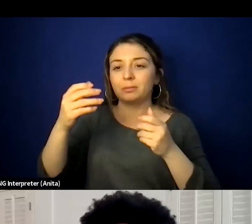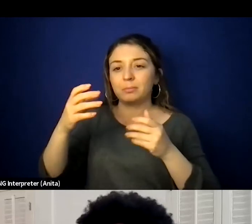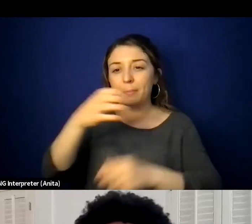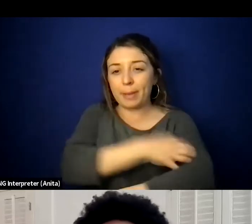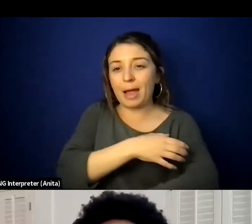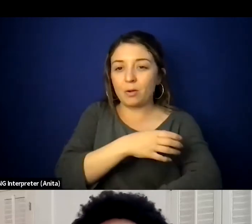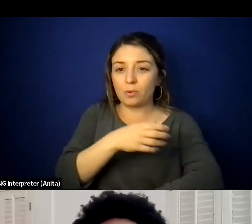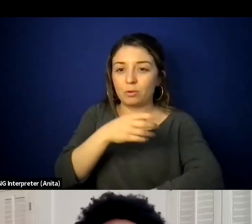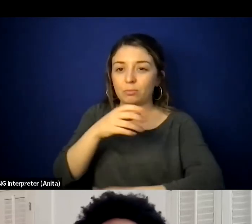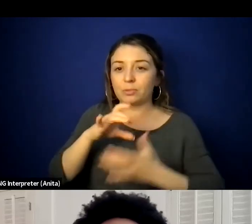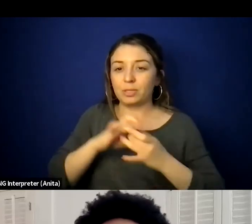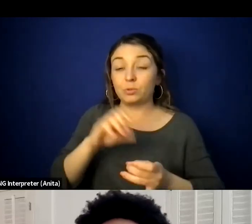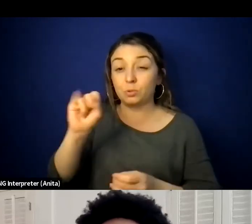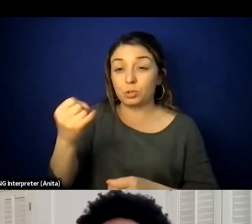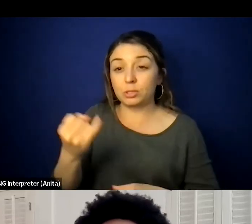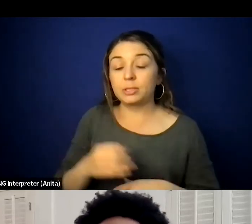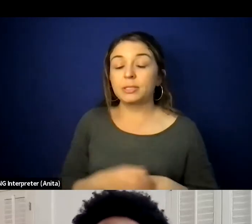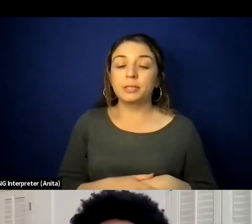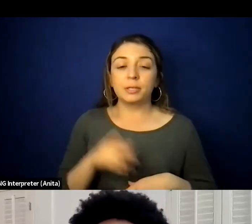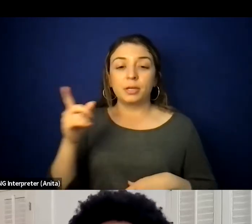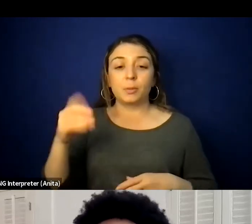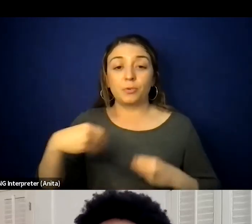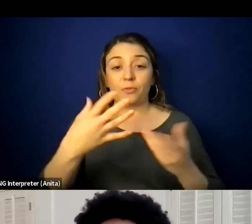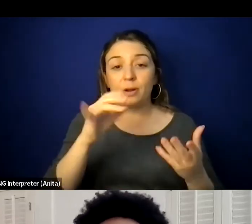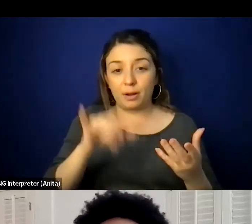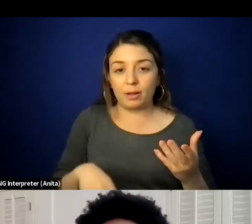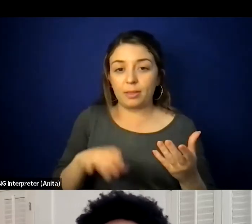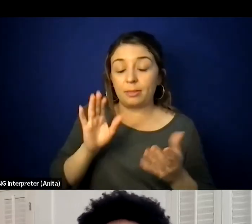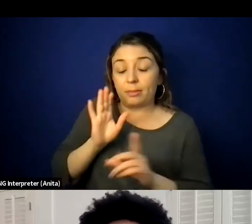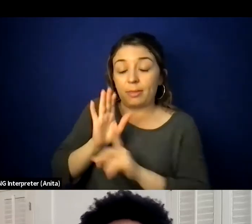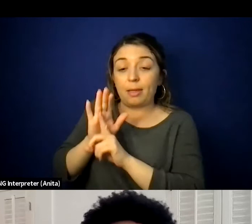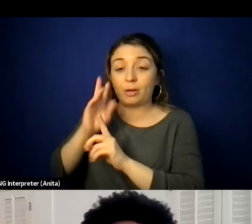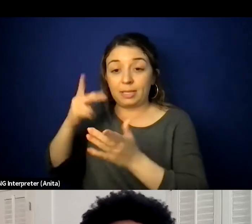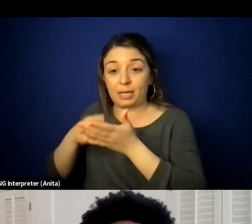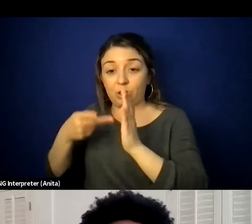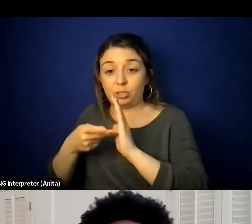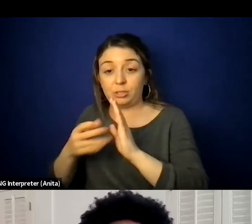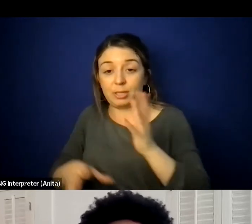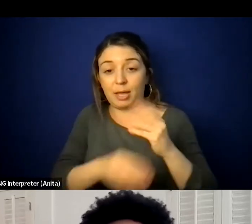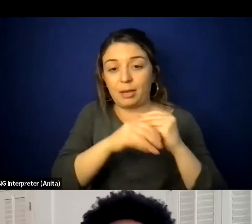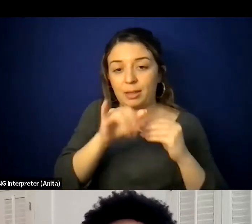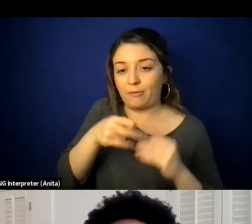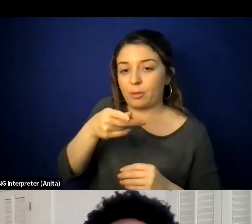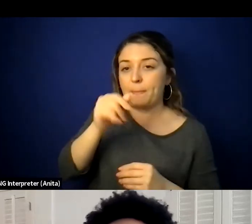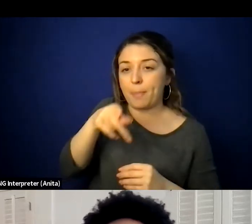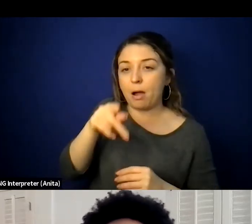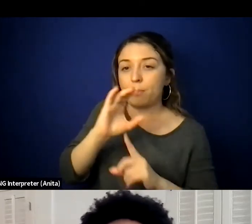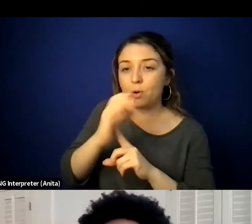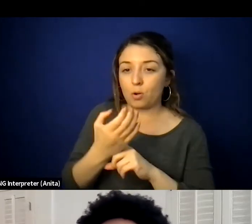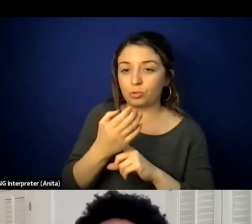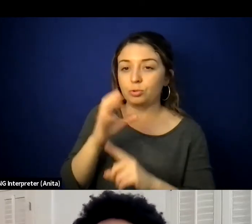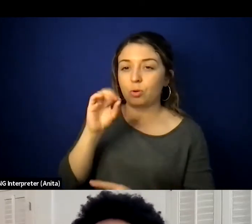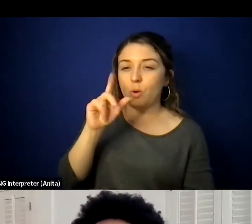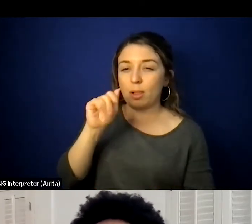social justice. And so they brought that intention into the design of the Pop Culture Collaborative,